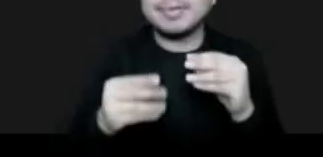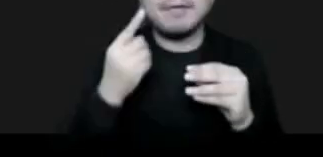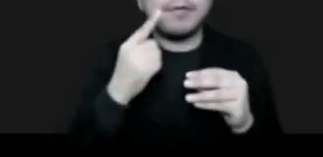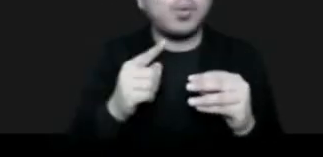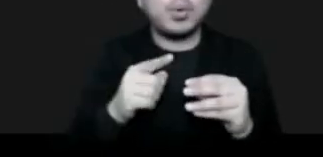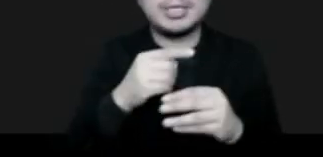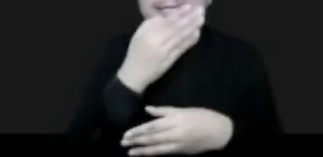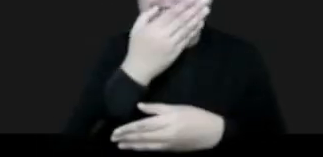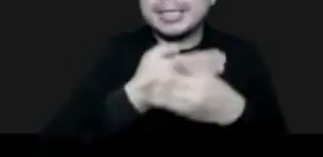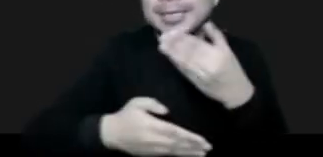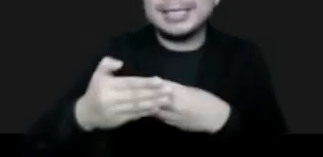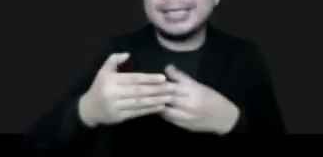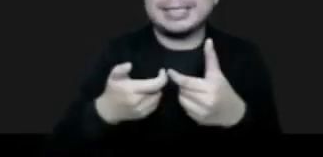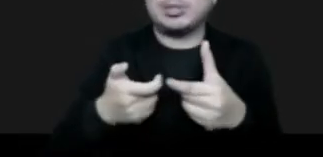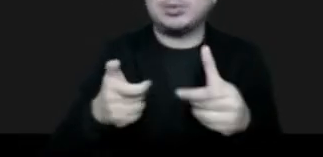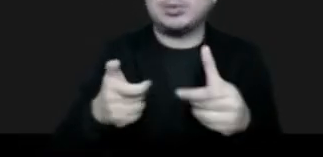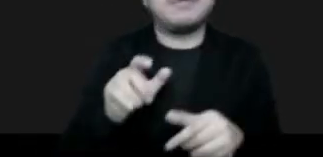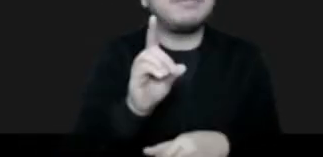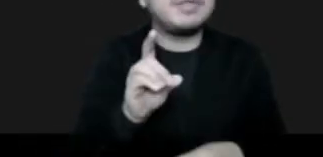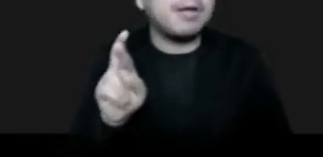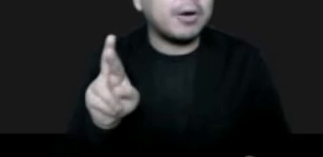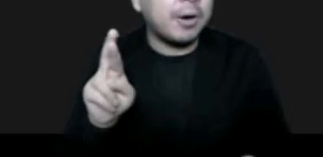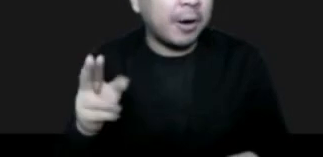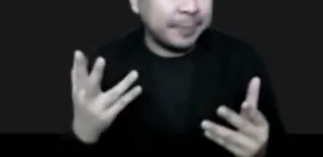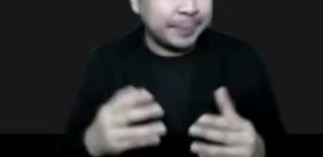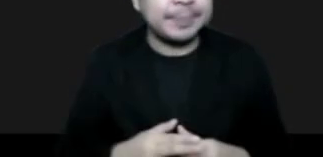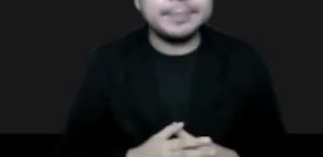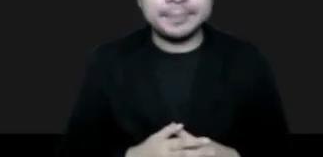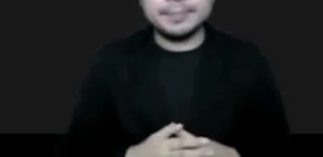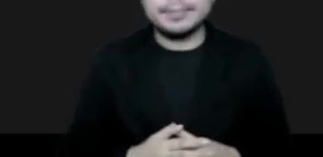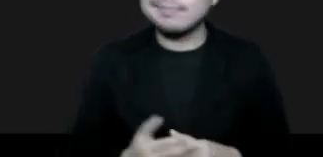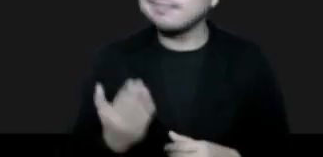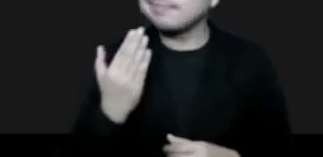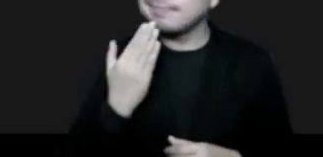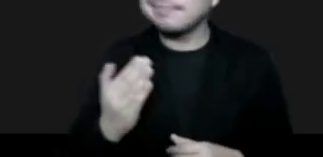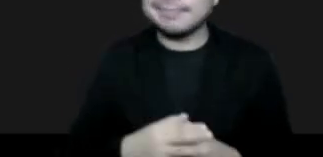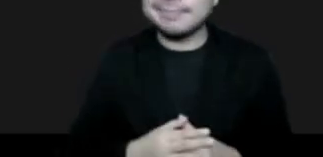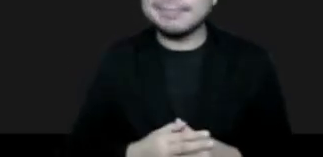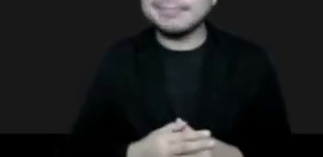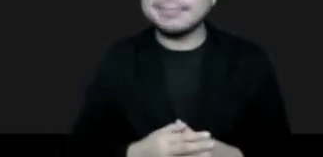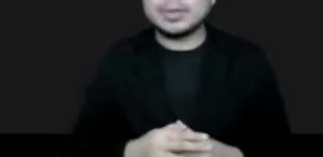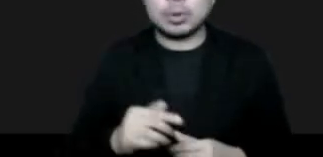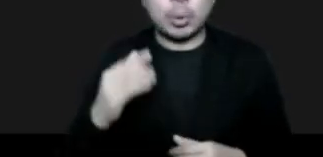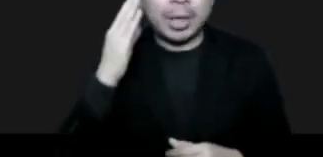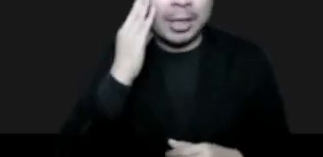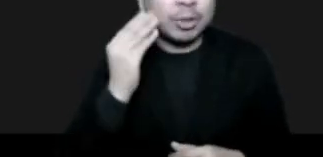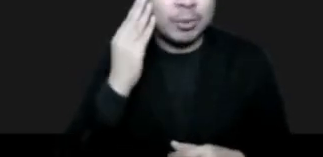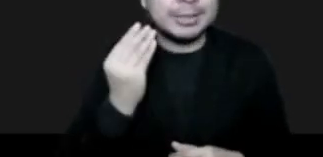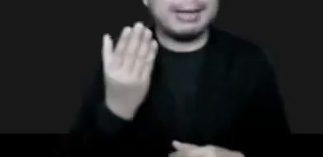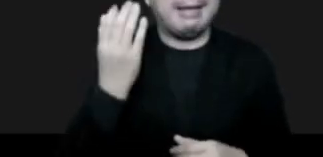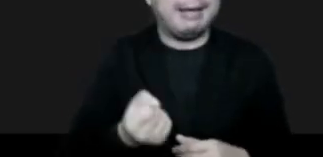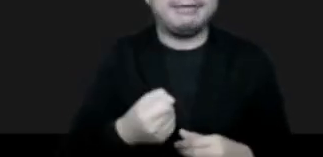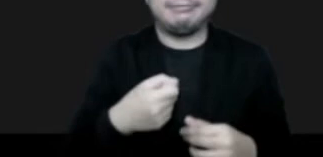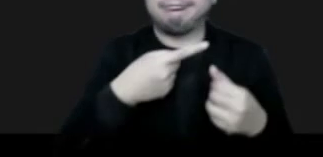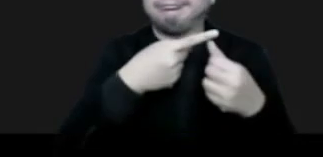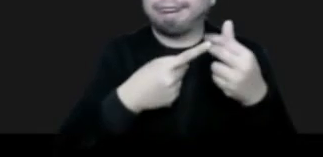Okay, thank you so much. From our experiences, we had challenges that we now wish